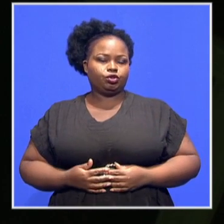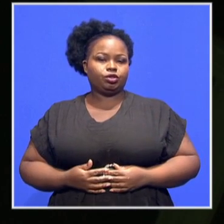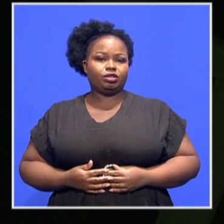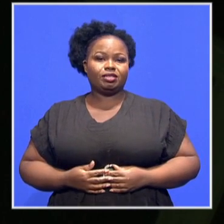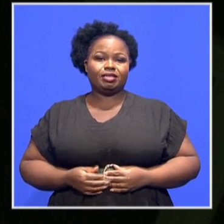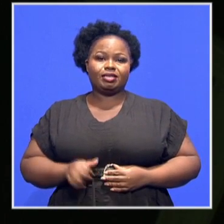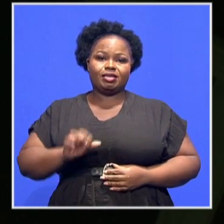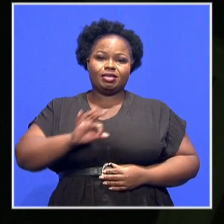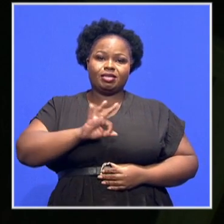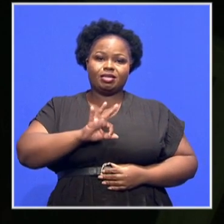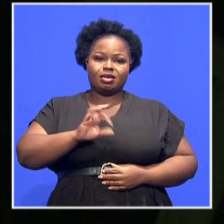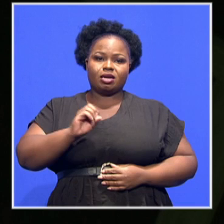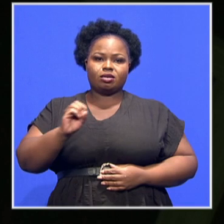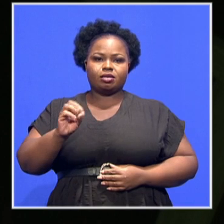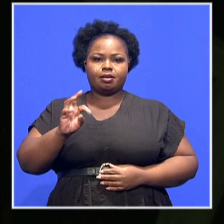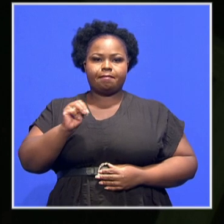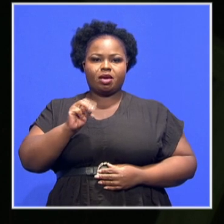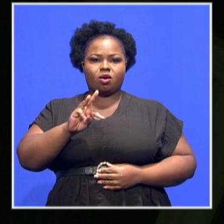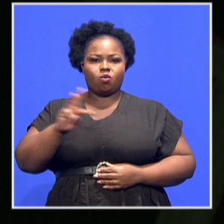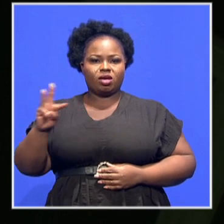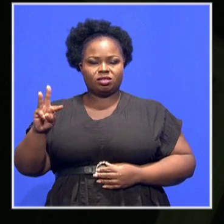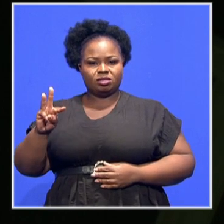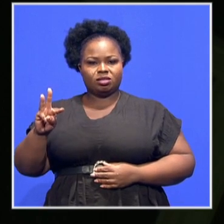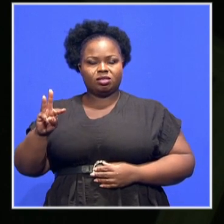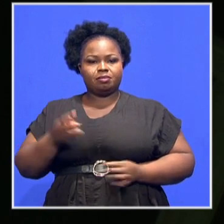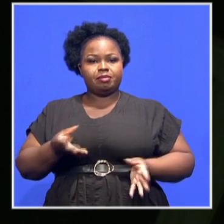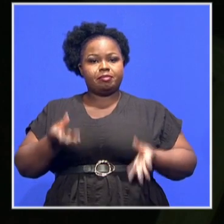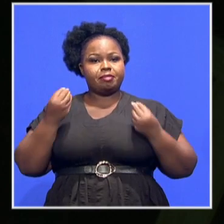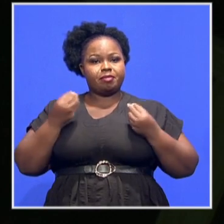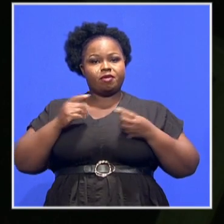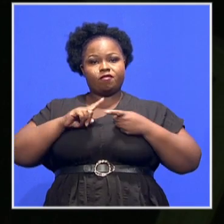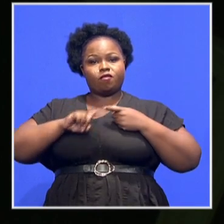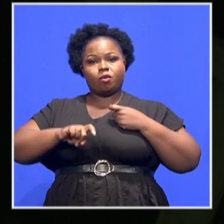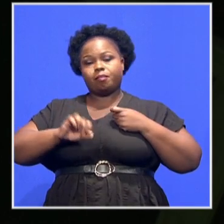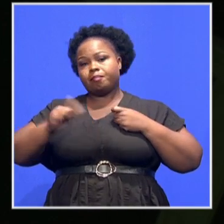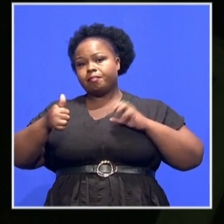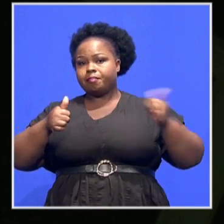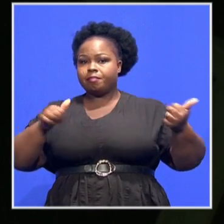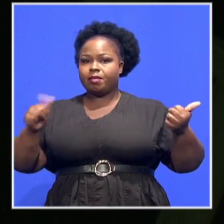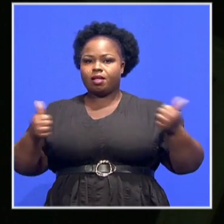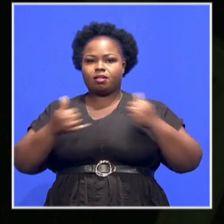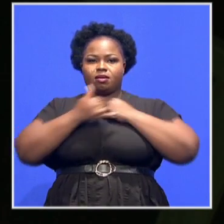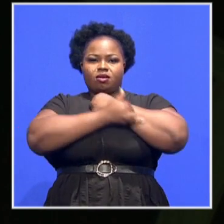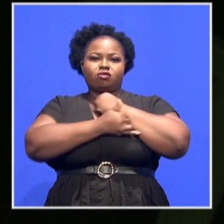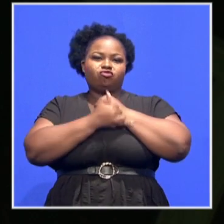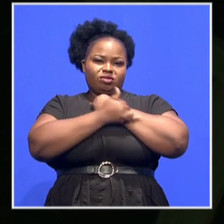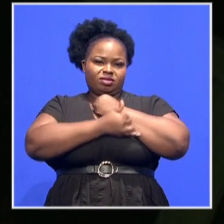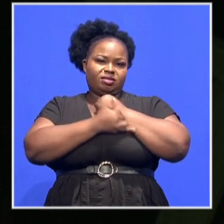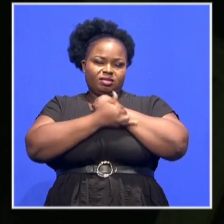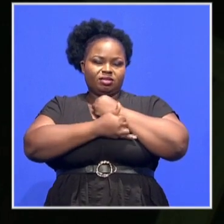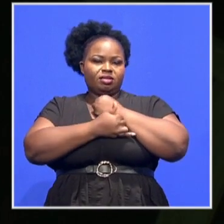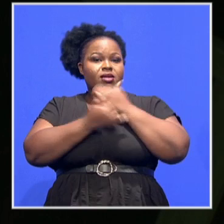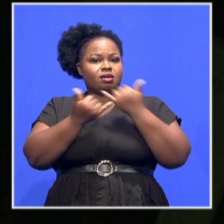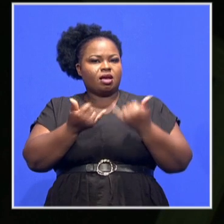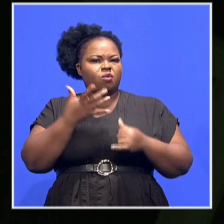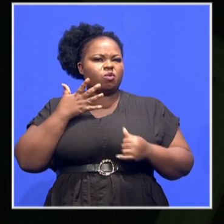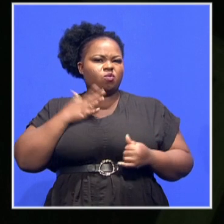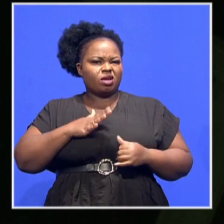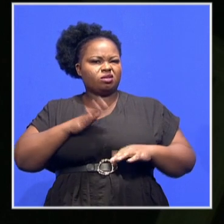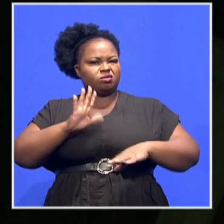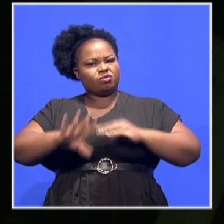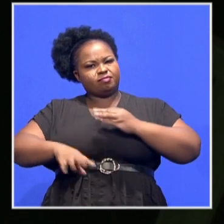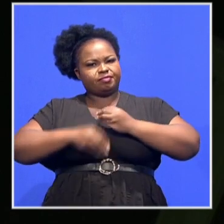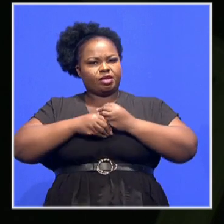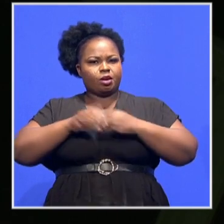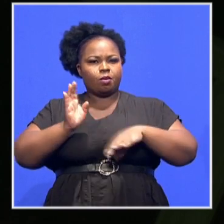300 megawatts of capacity from neighboring countries and are working to increase this by an